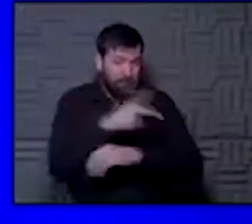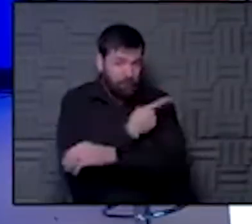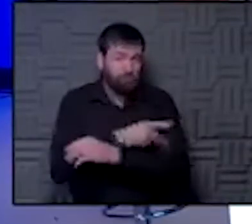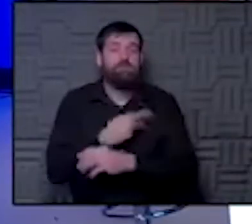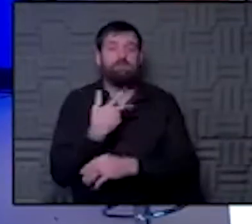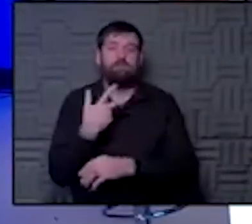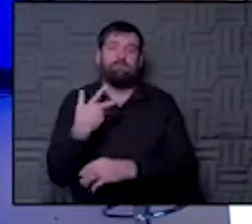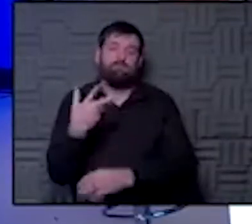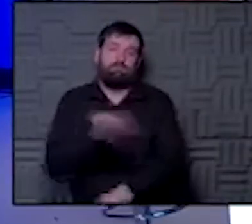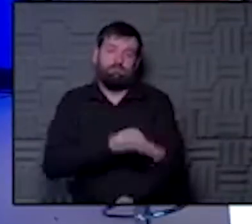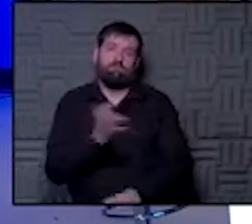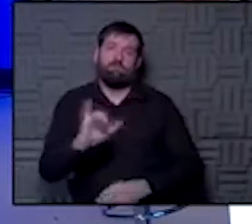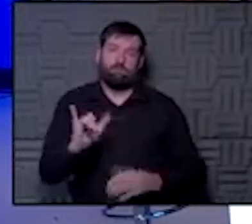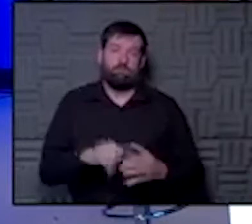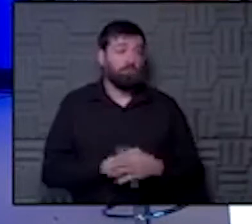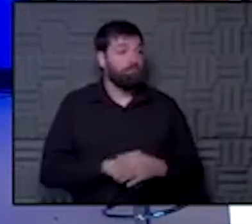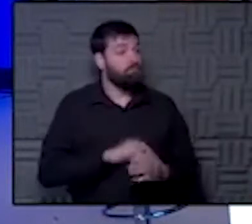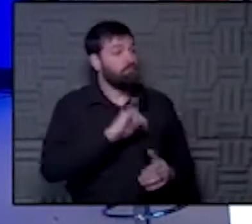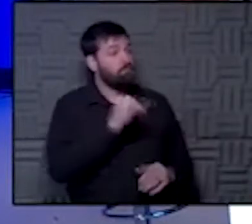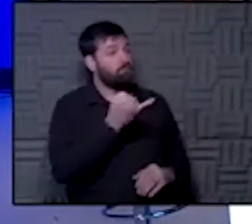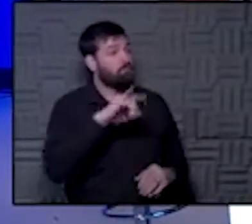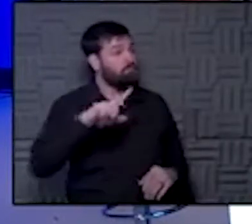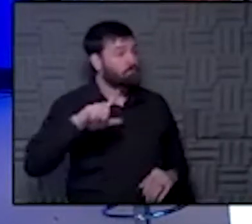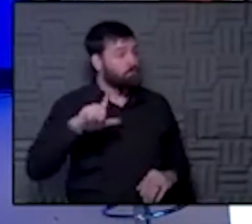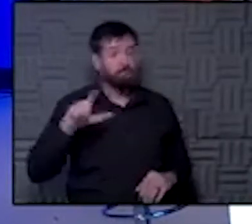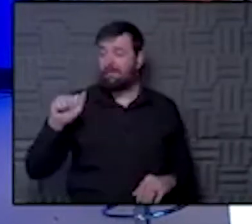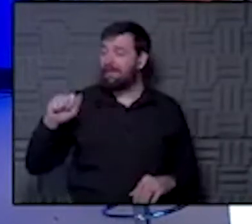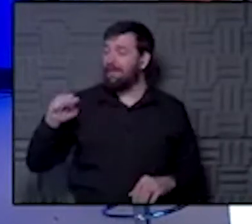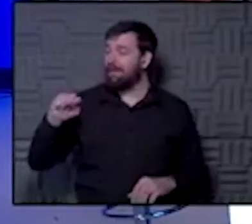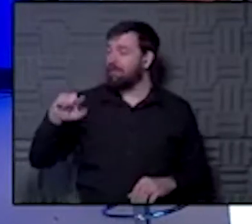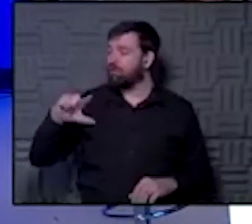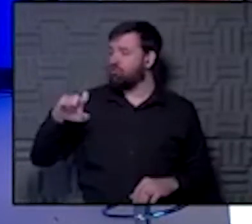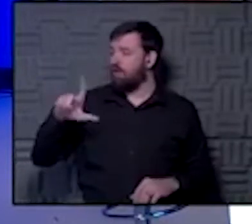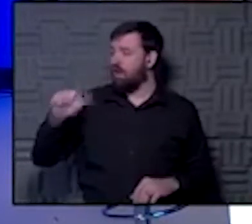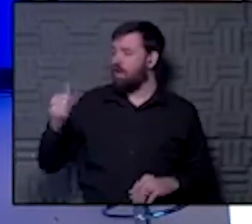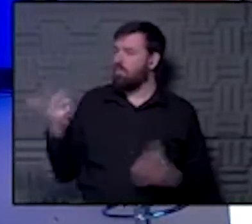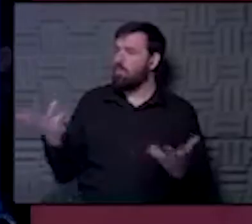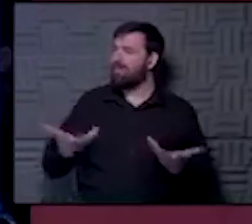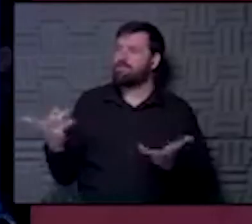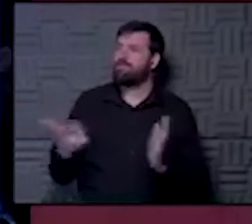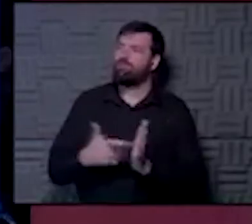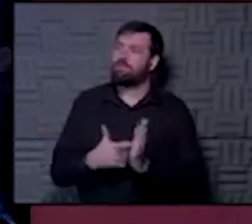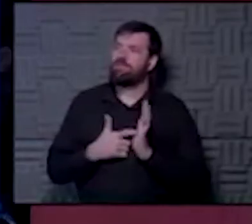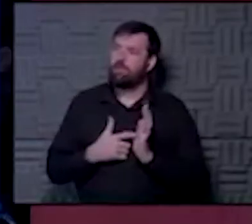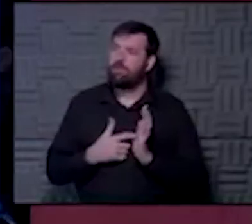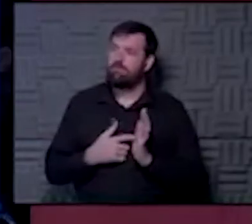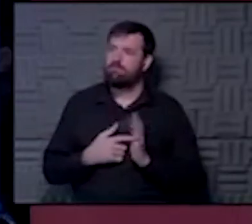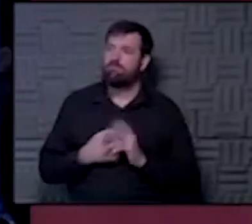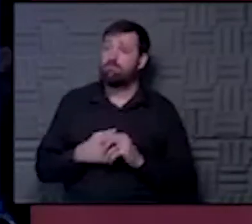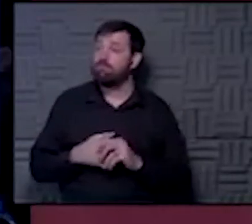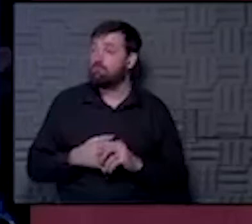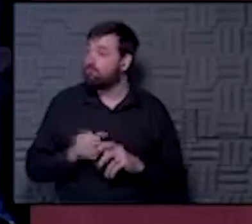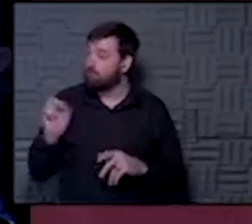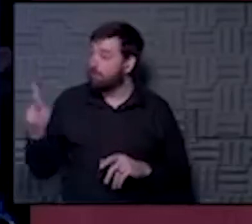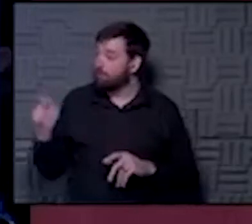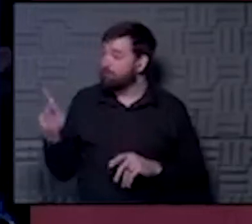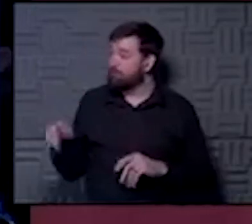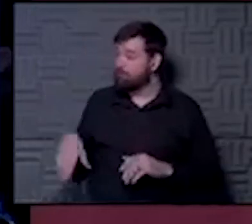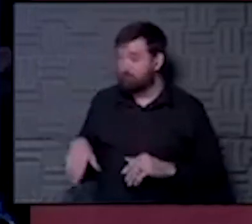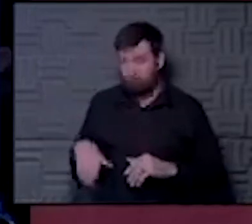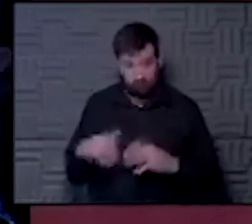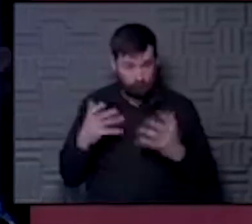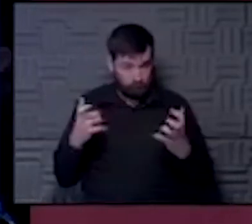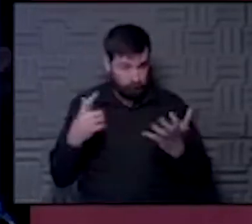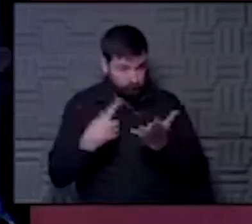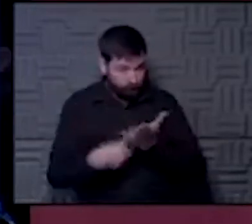well. Jill? Angela wants to know, what is the criteria Let's go through currently? It. All right. Which of you guys want to